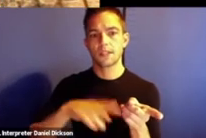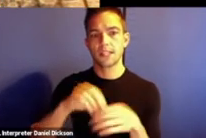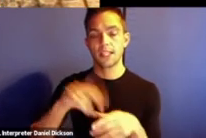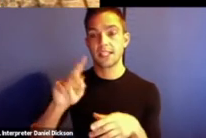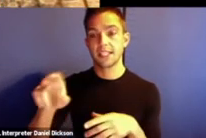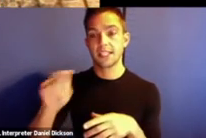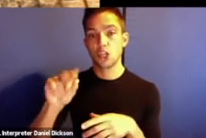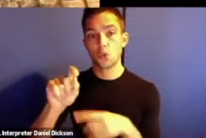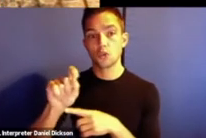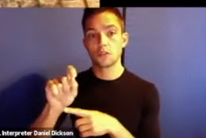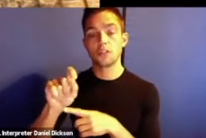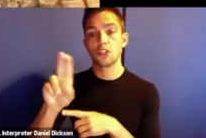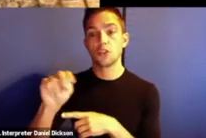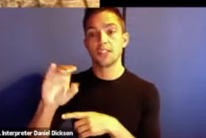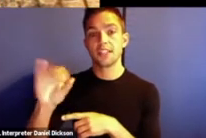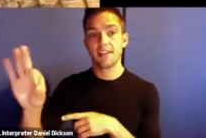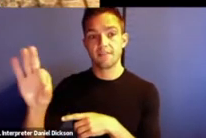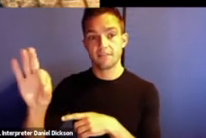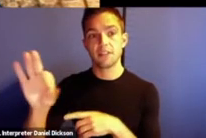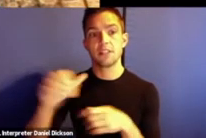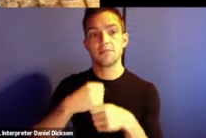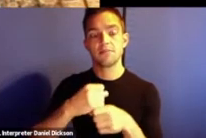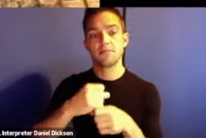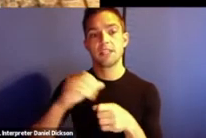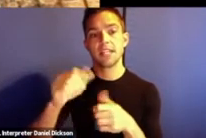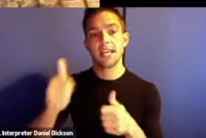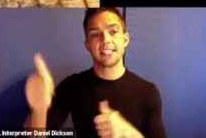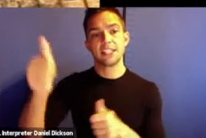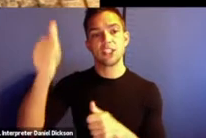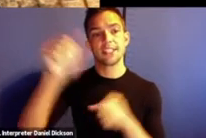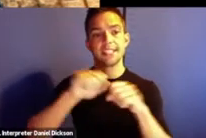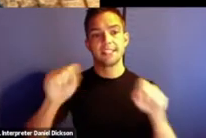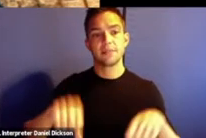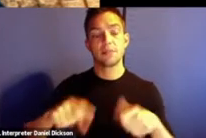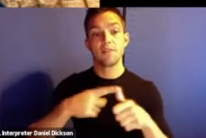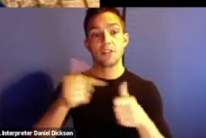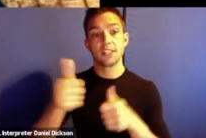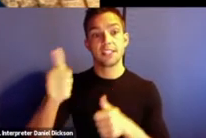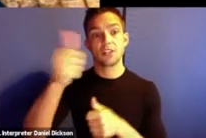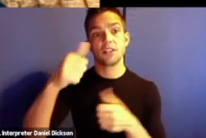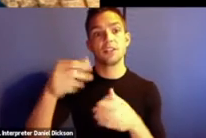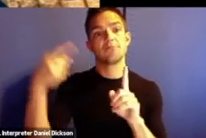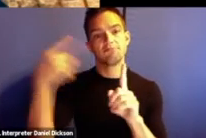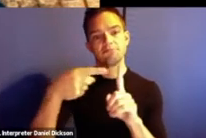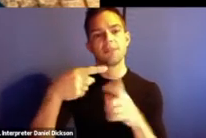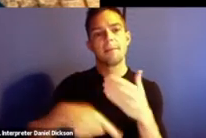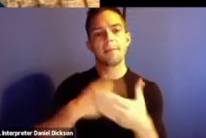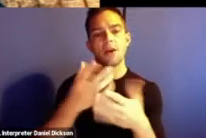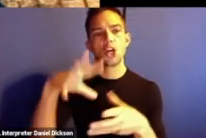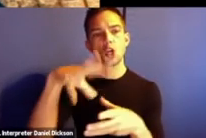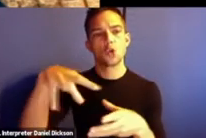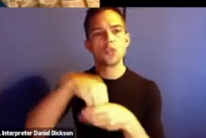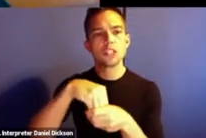keynote, UNICEF is sort of proposing a tiered system where the first tier is around inclusion. So I'm